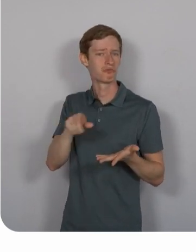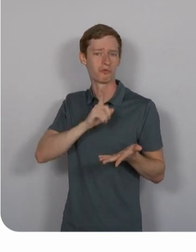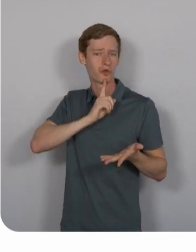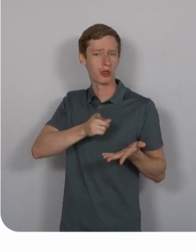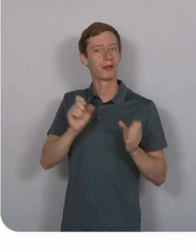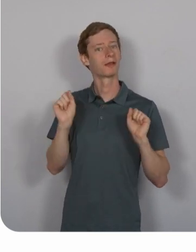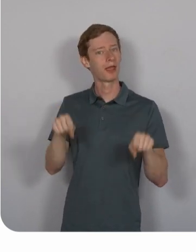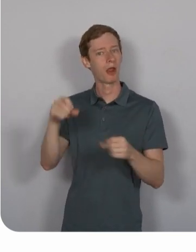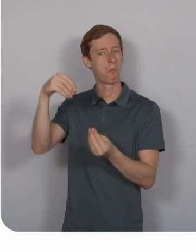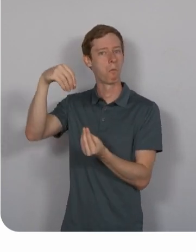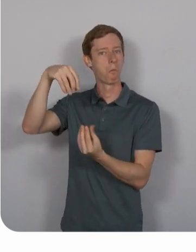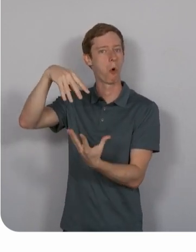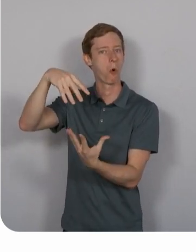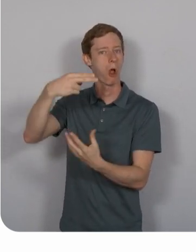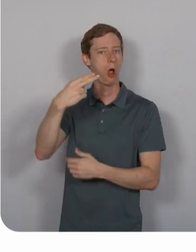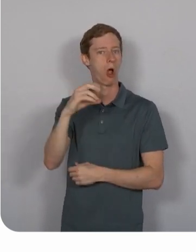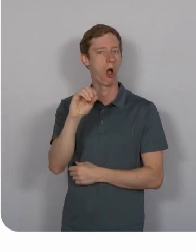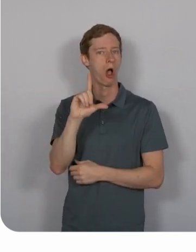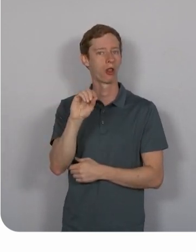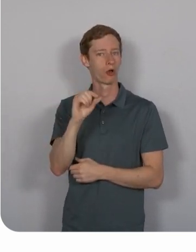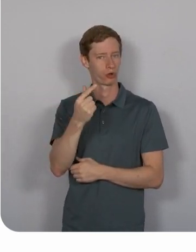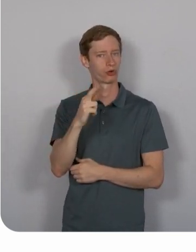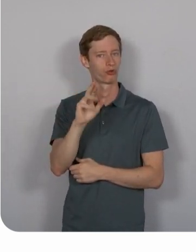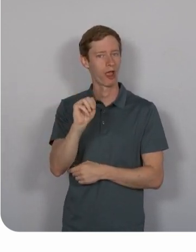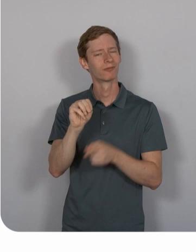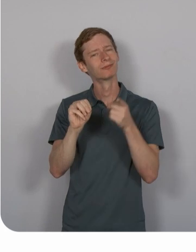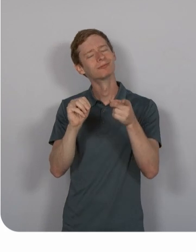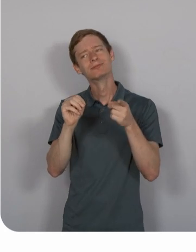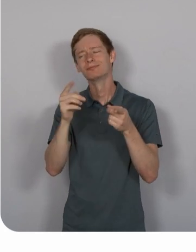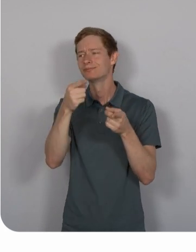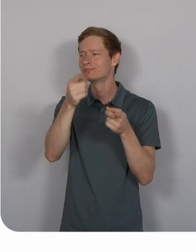holograms. Think about going and hanging out with your friends.